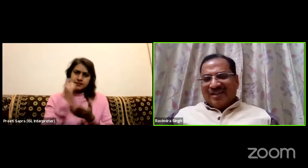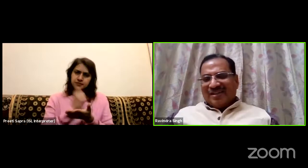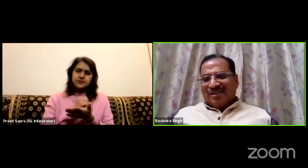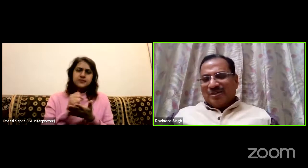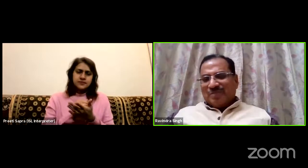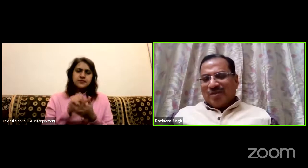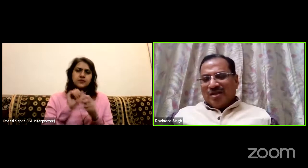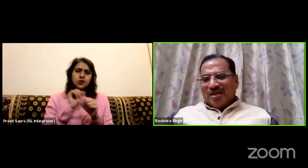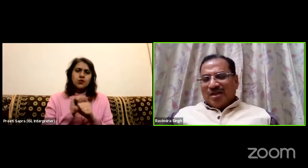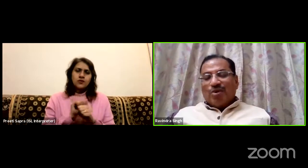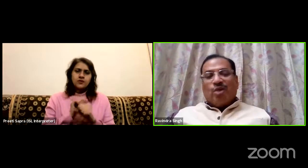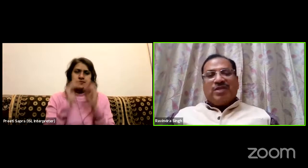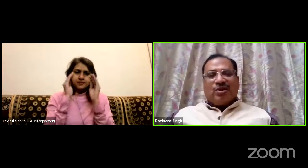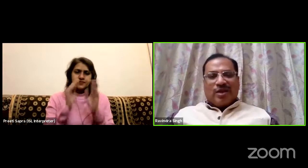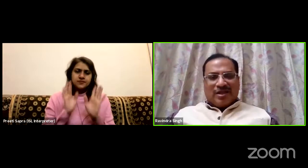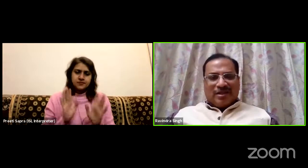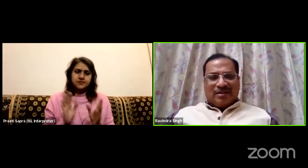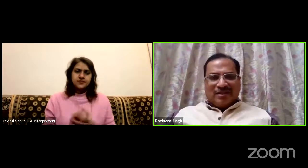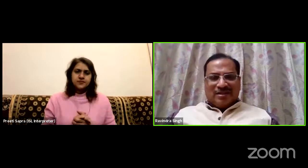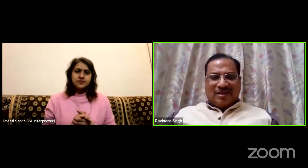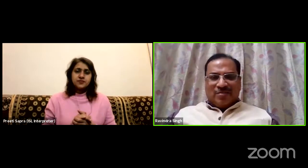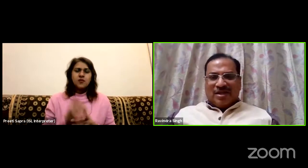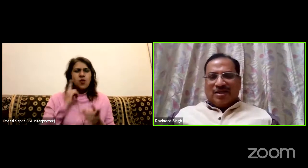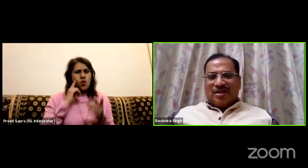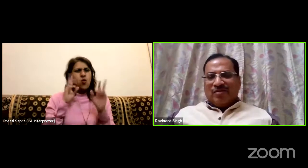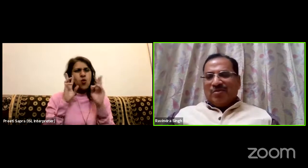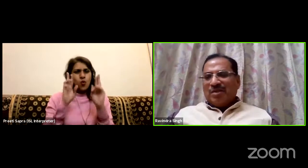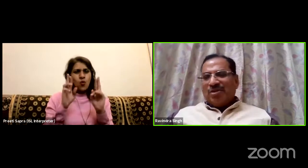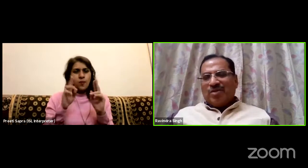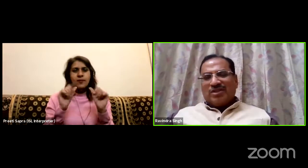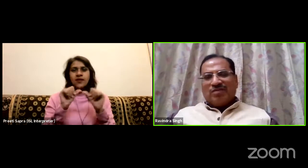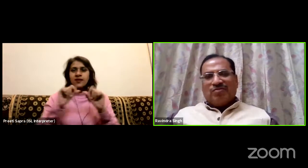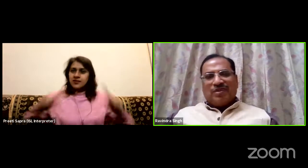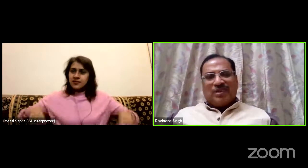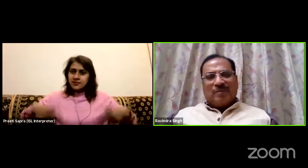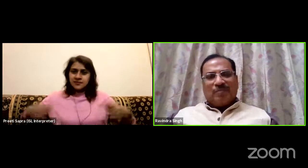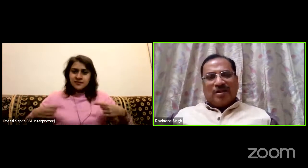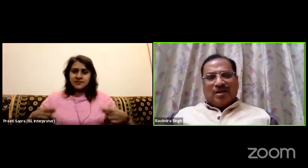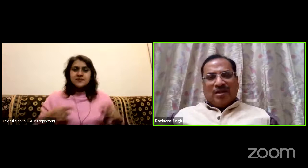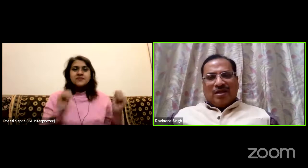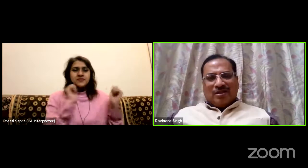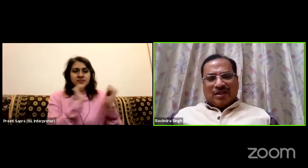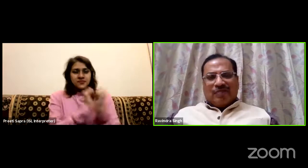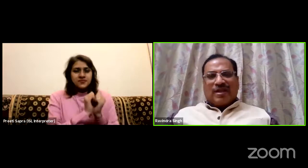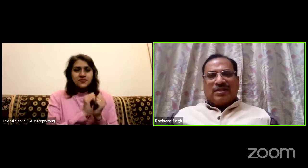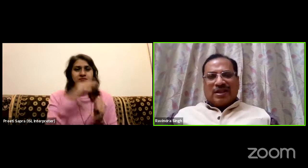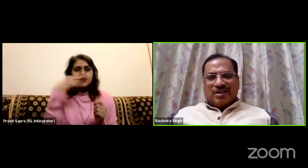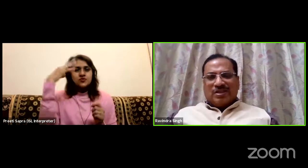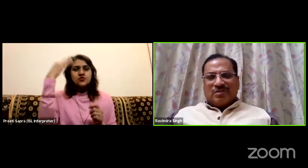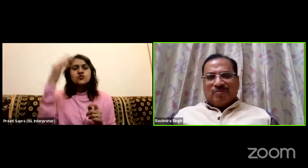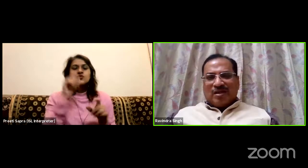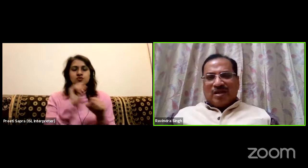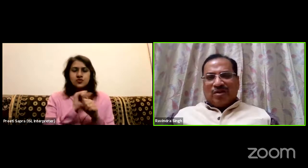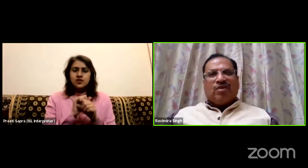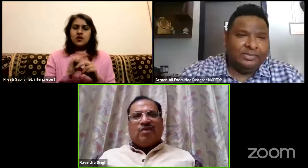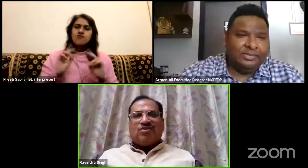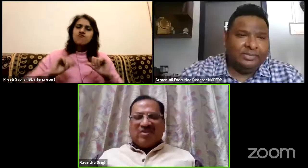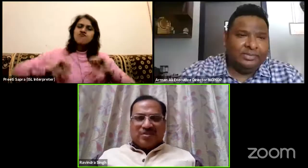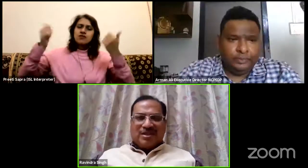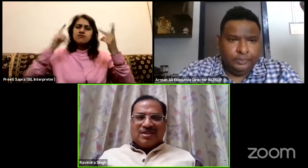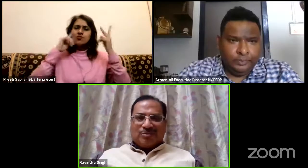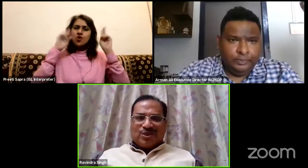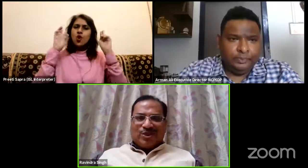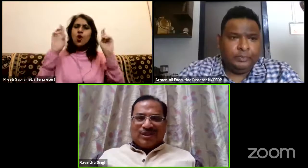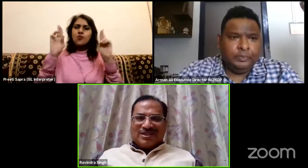And we hope that together, Arman will be able to achieve significant success and look forward